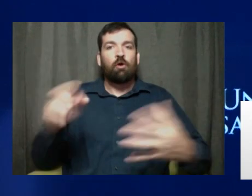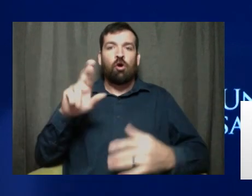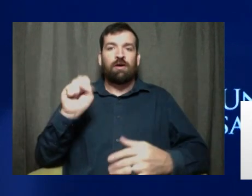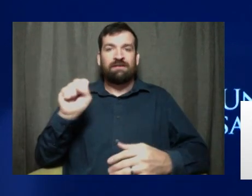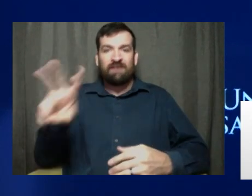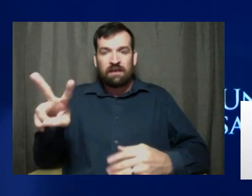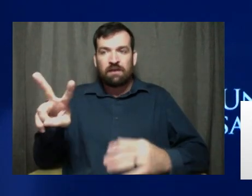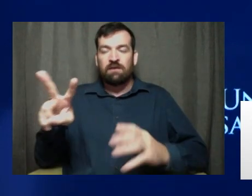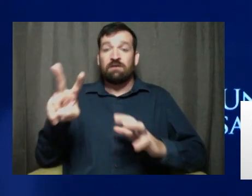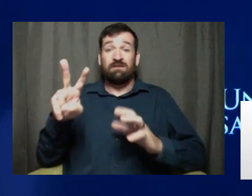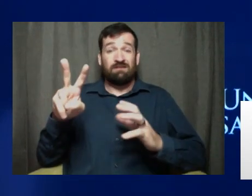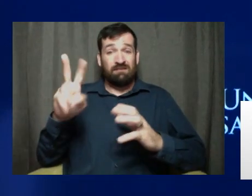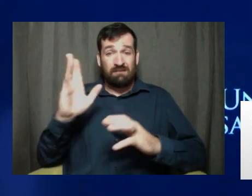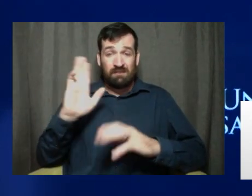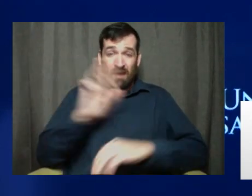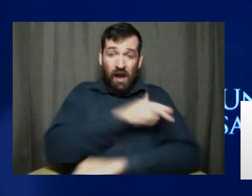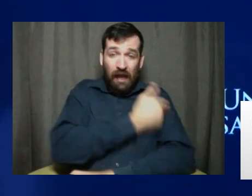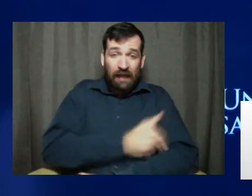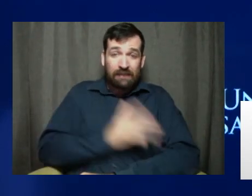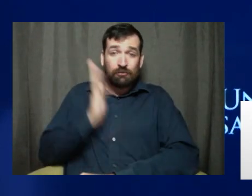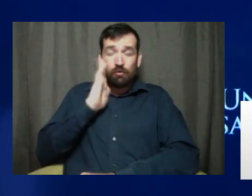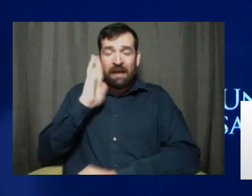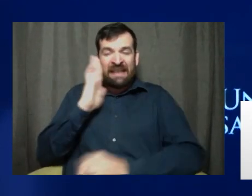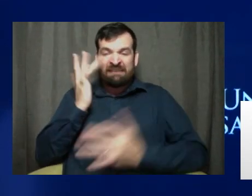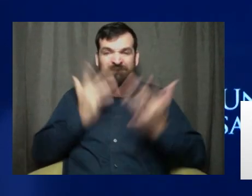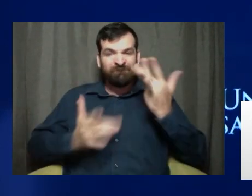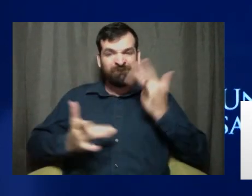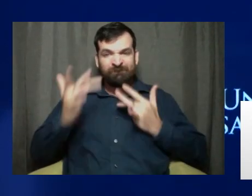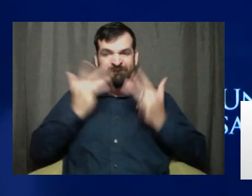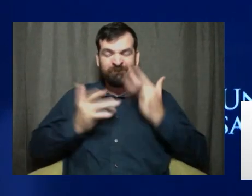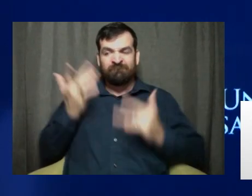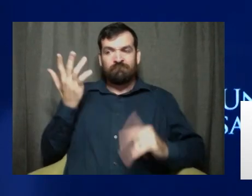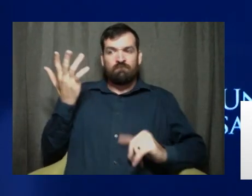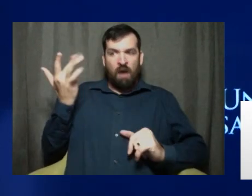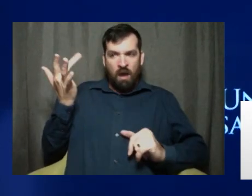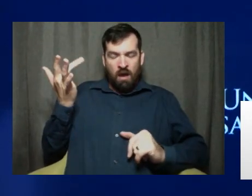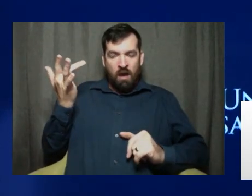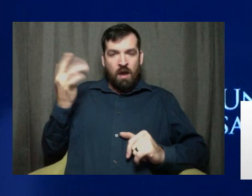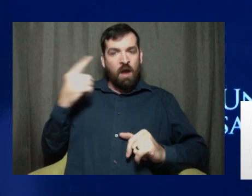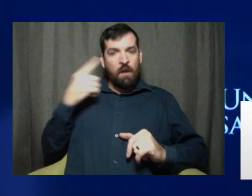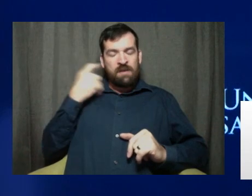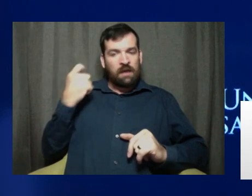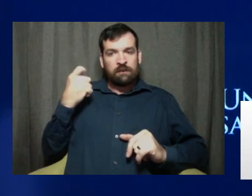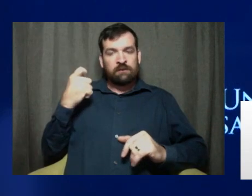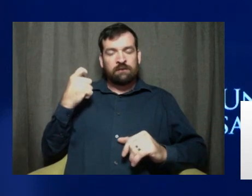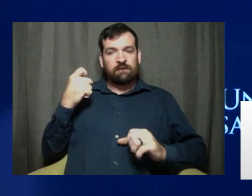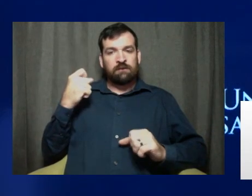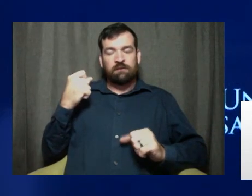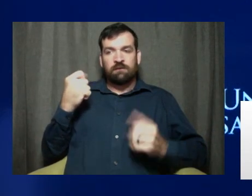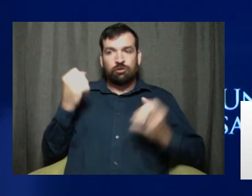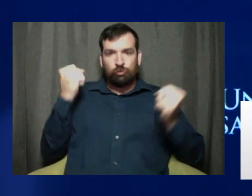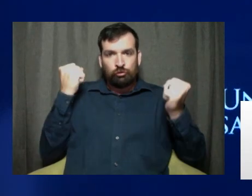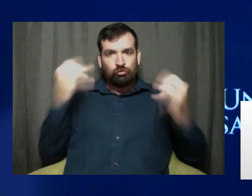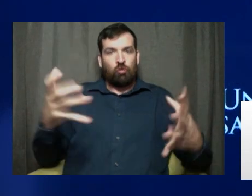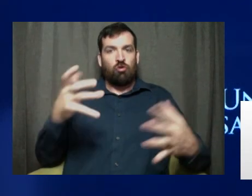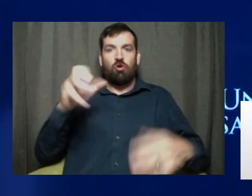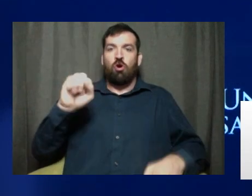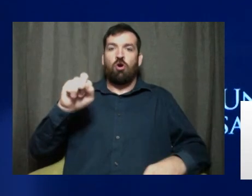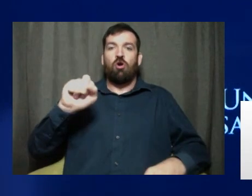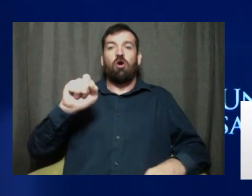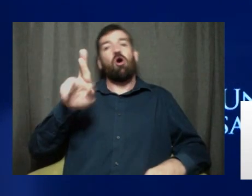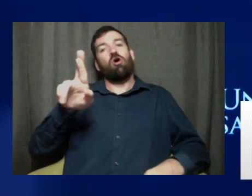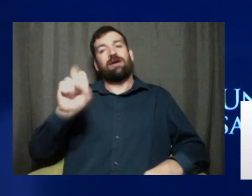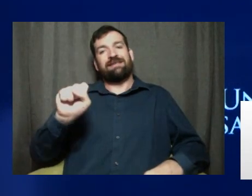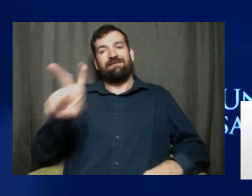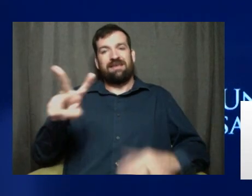across the country were few and far between, due to such high volume of RSV babies that we had everywhere. We've